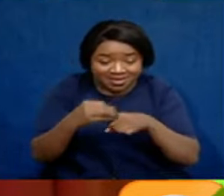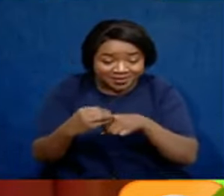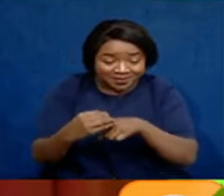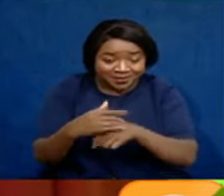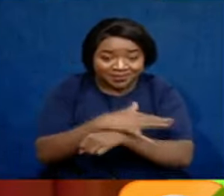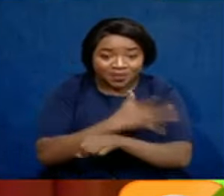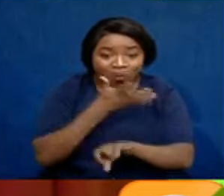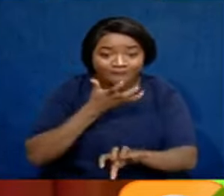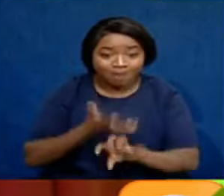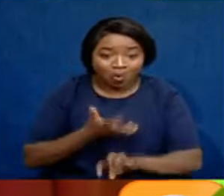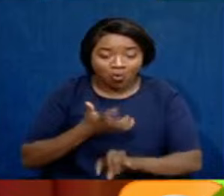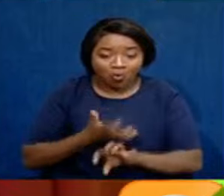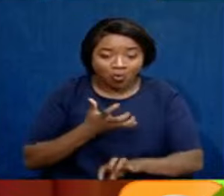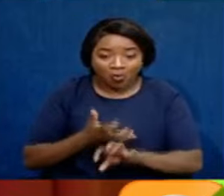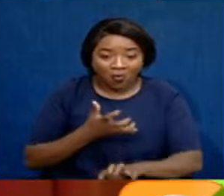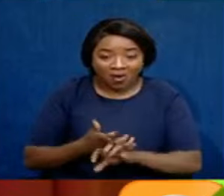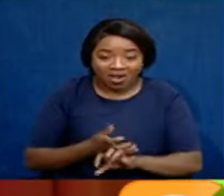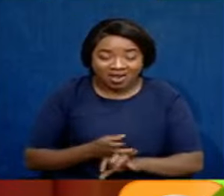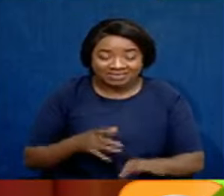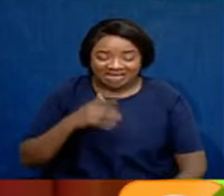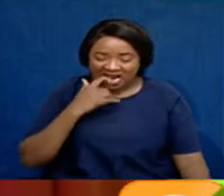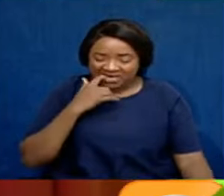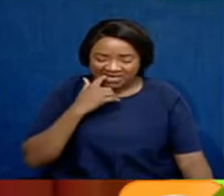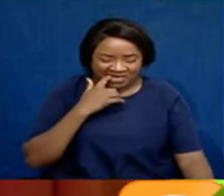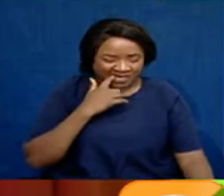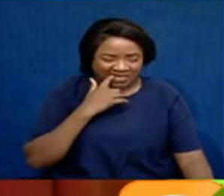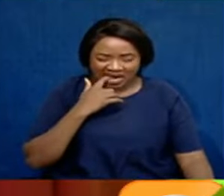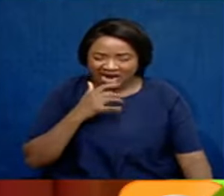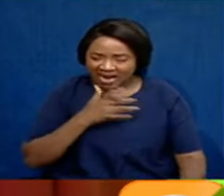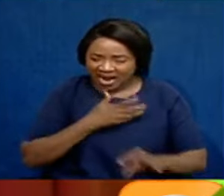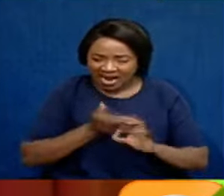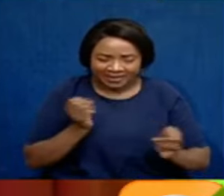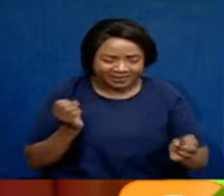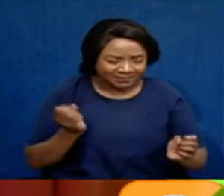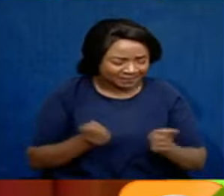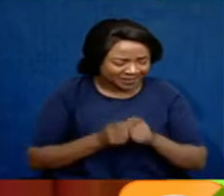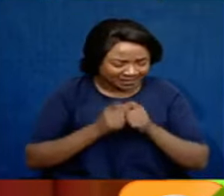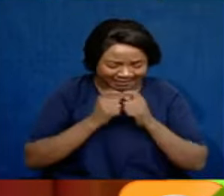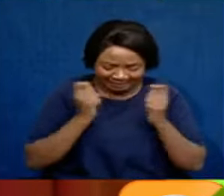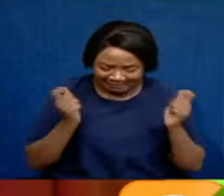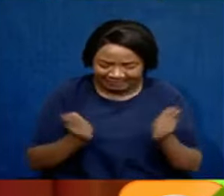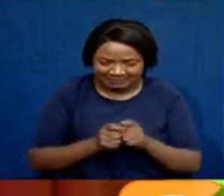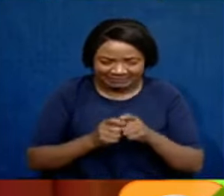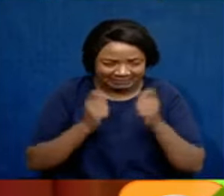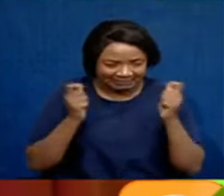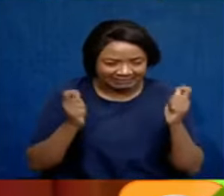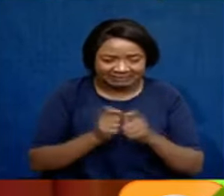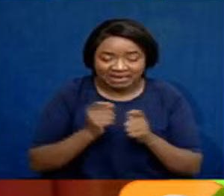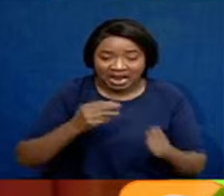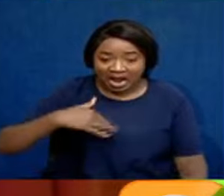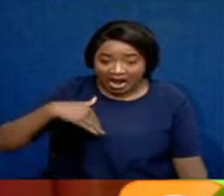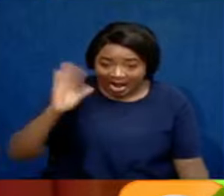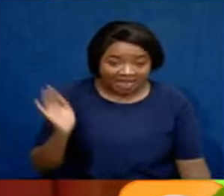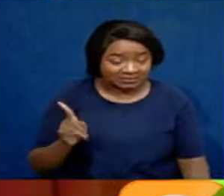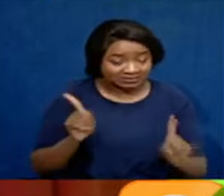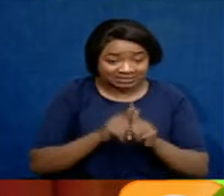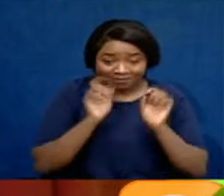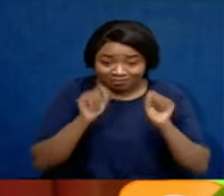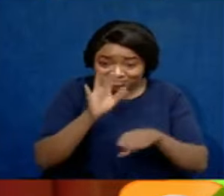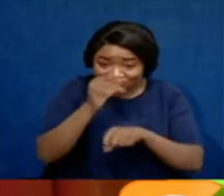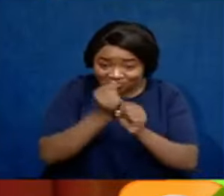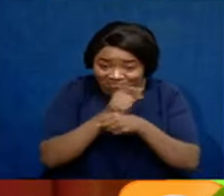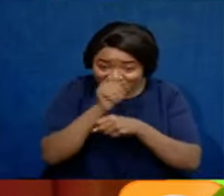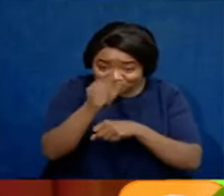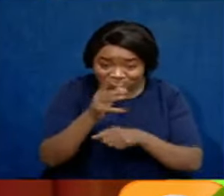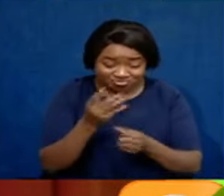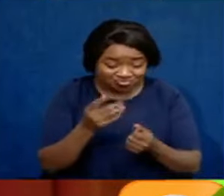control. It can even make you break your bones. Now, the trouble is that we all want our dad to be